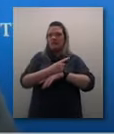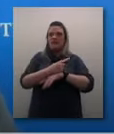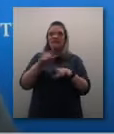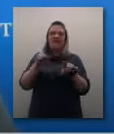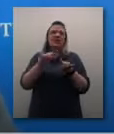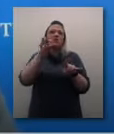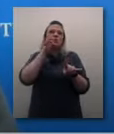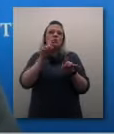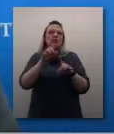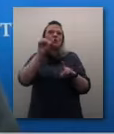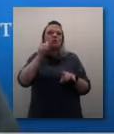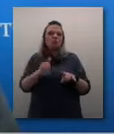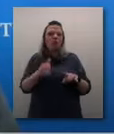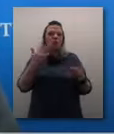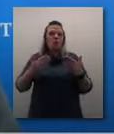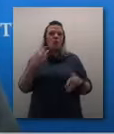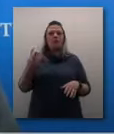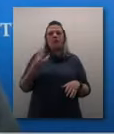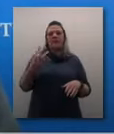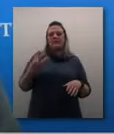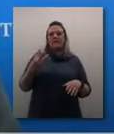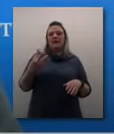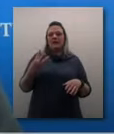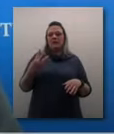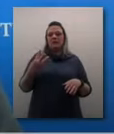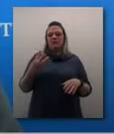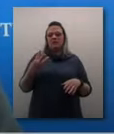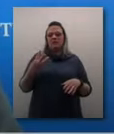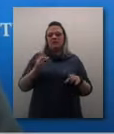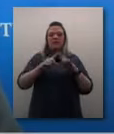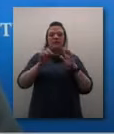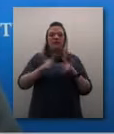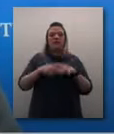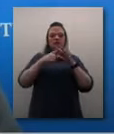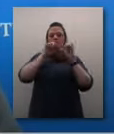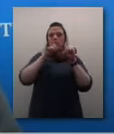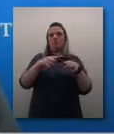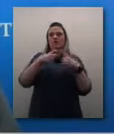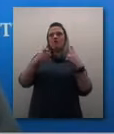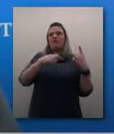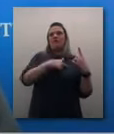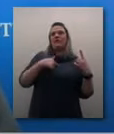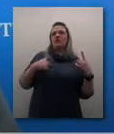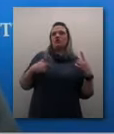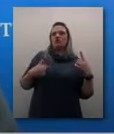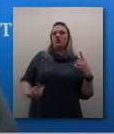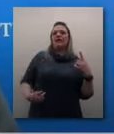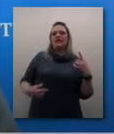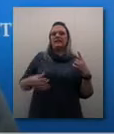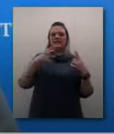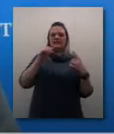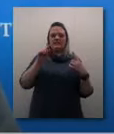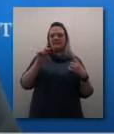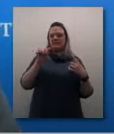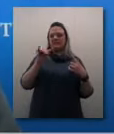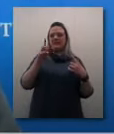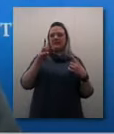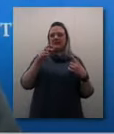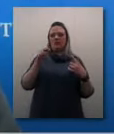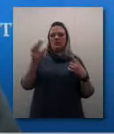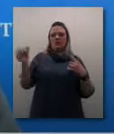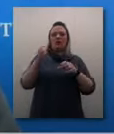as tomorrow, maybe Wednesday. But the original orders from most of the Chinese and Taiwanese and